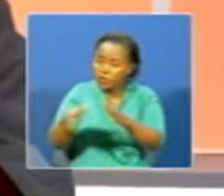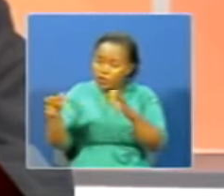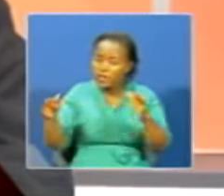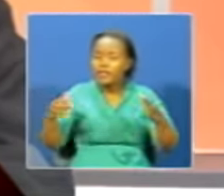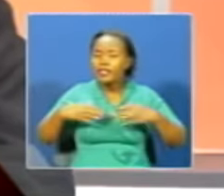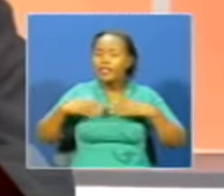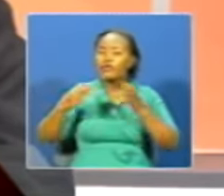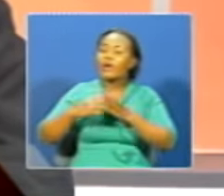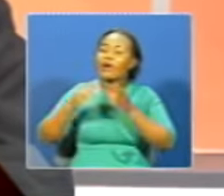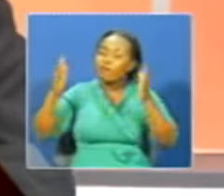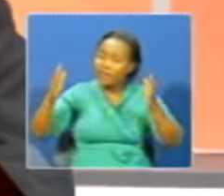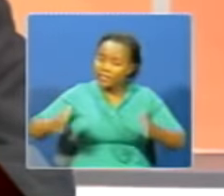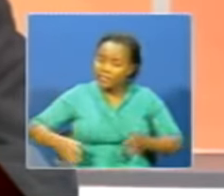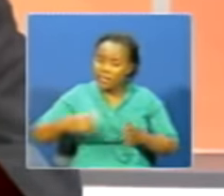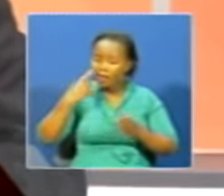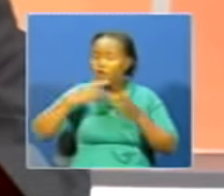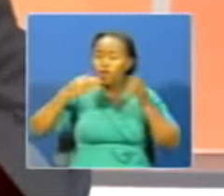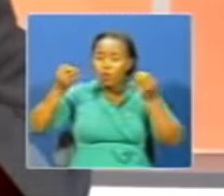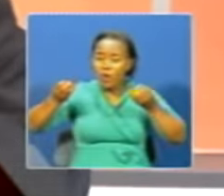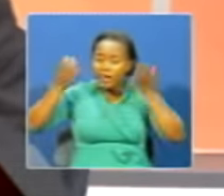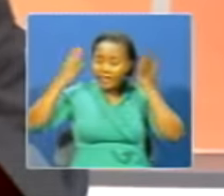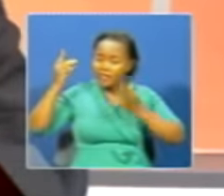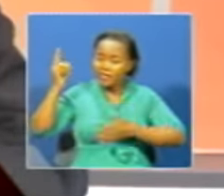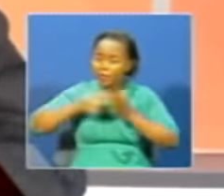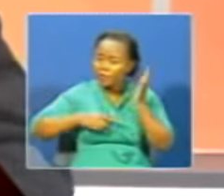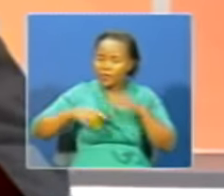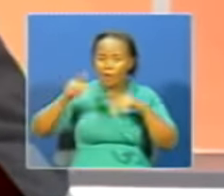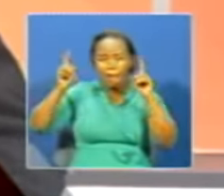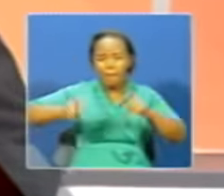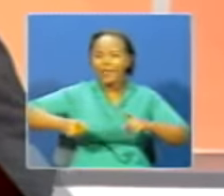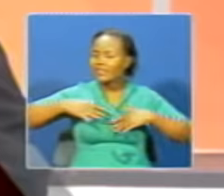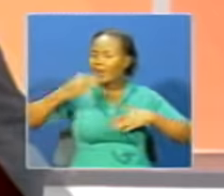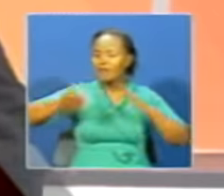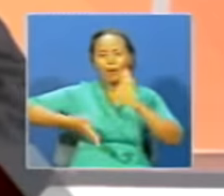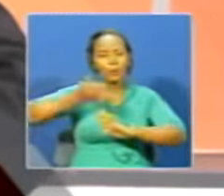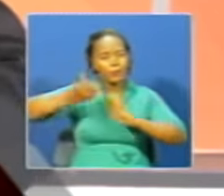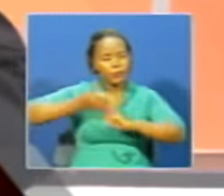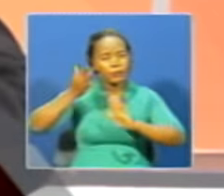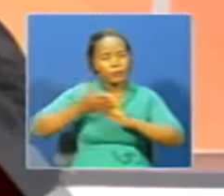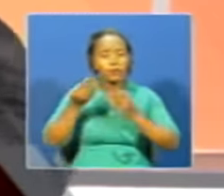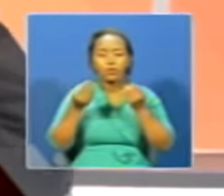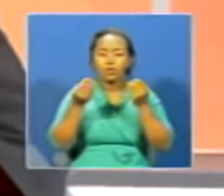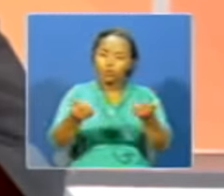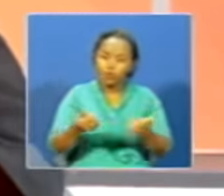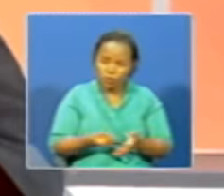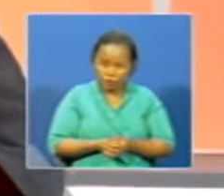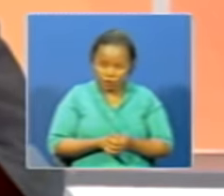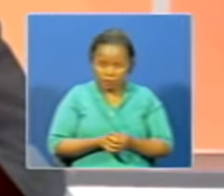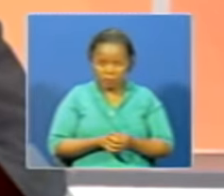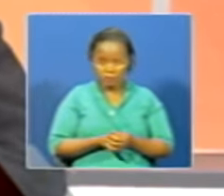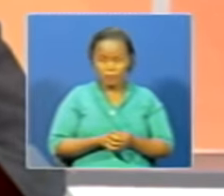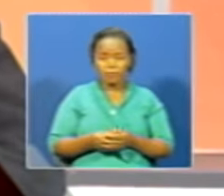that this requires attention. And I want us to dialogue as a nation. Let me tell you, there's a phrase